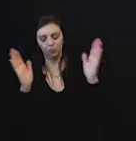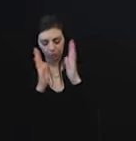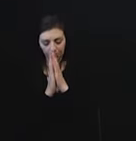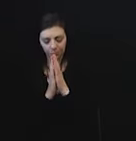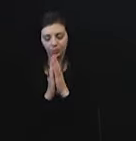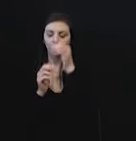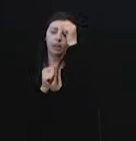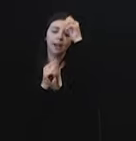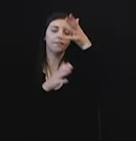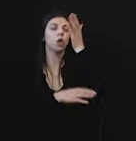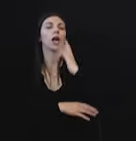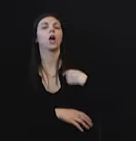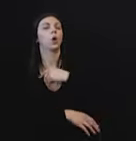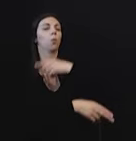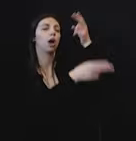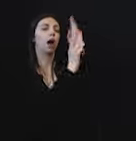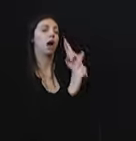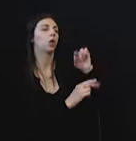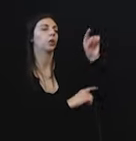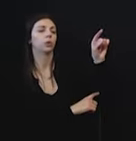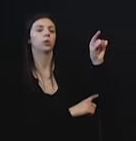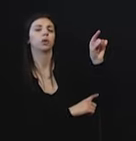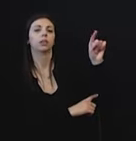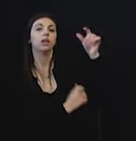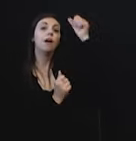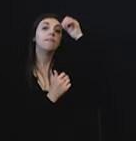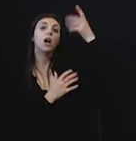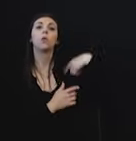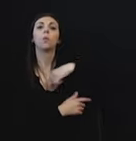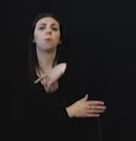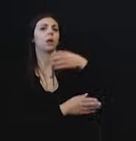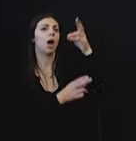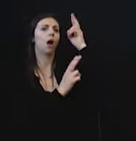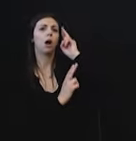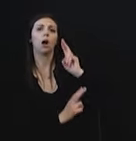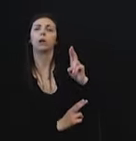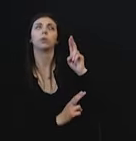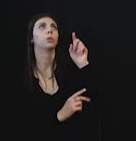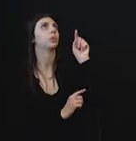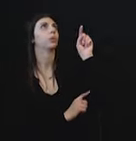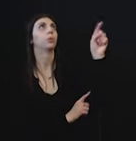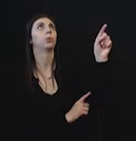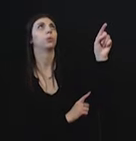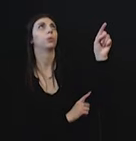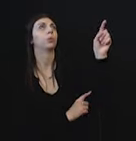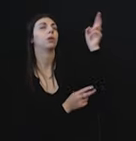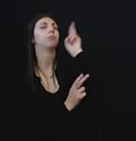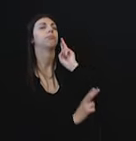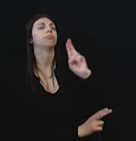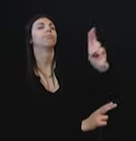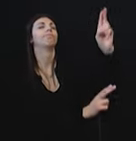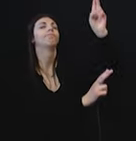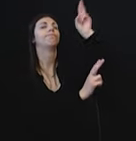we honor you. Father God, we honor you. Father God, we honor you.